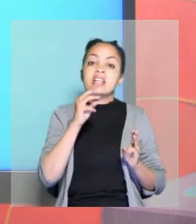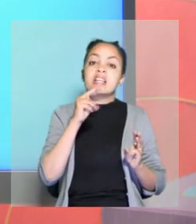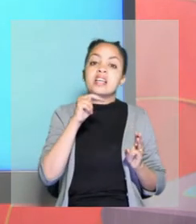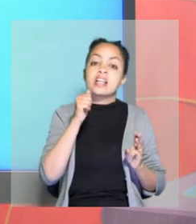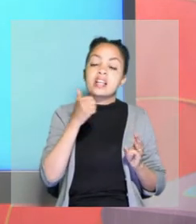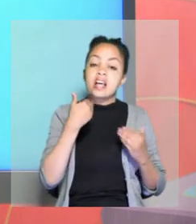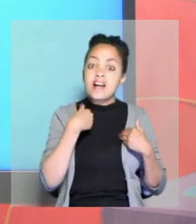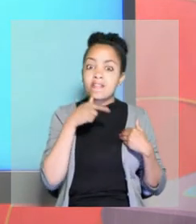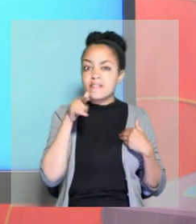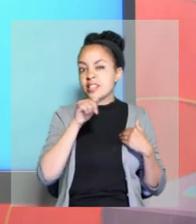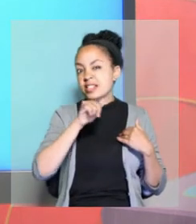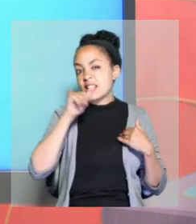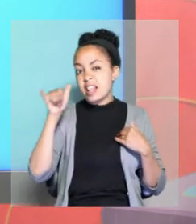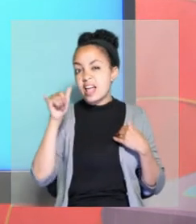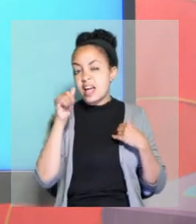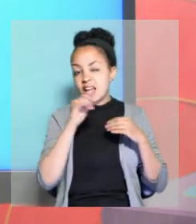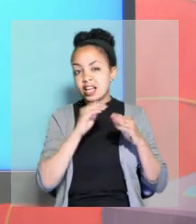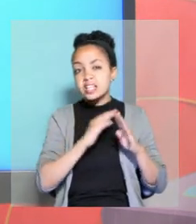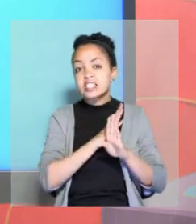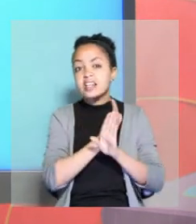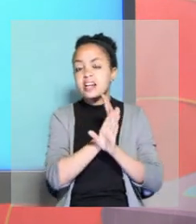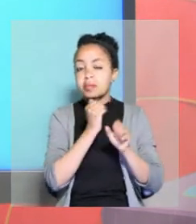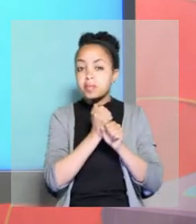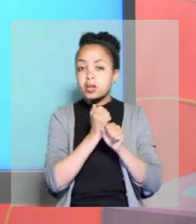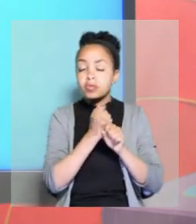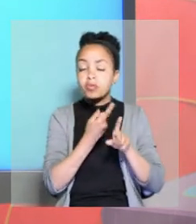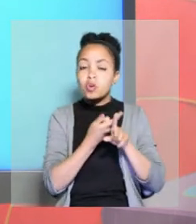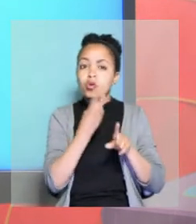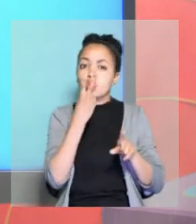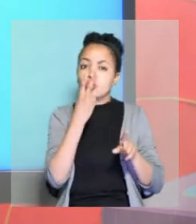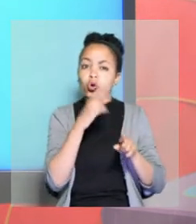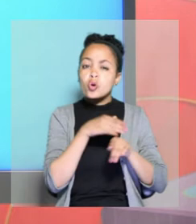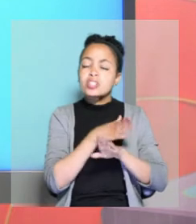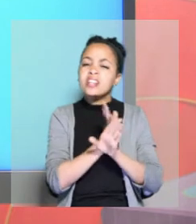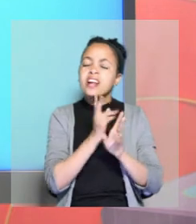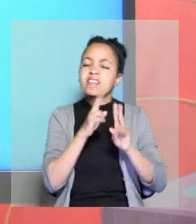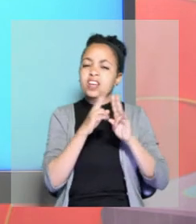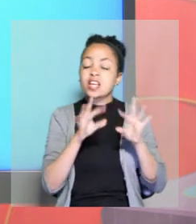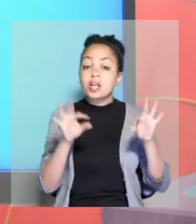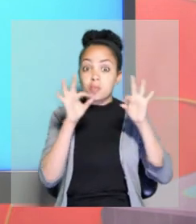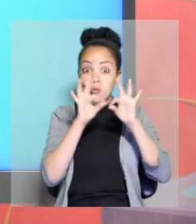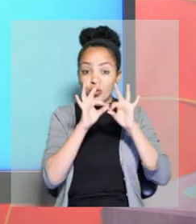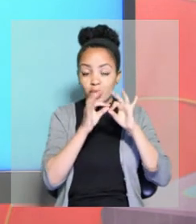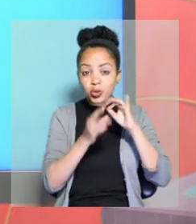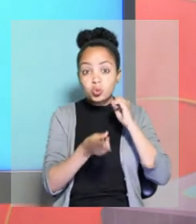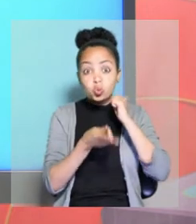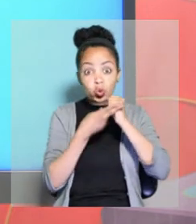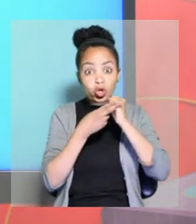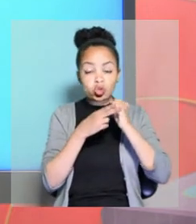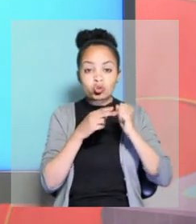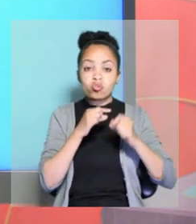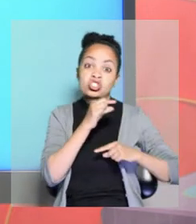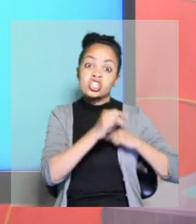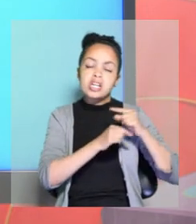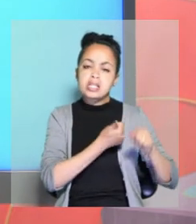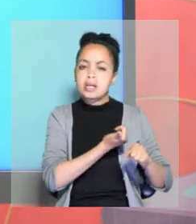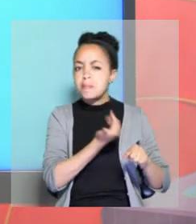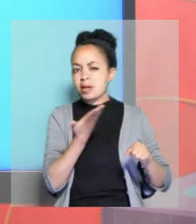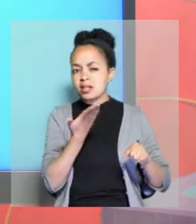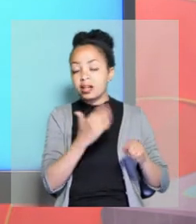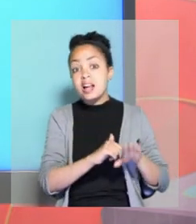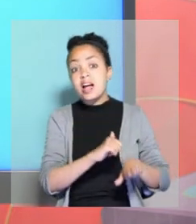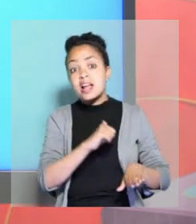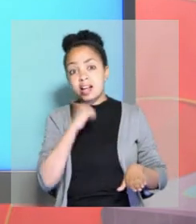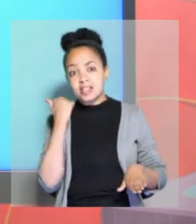structure made from two strands, which is very important in the storage of genetic material. And then